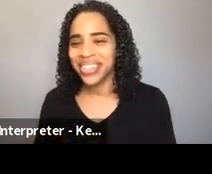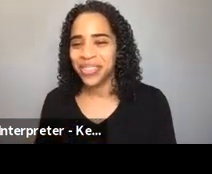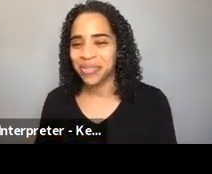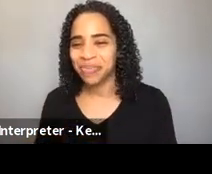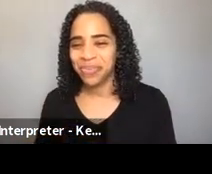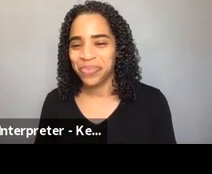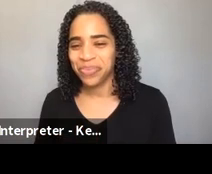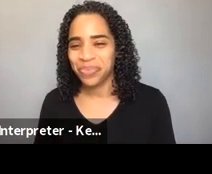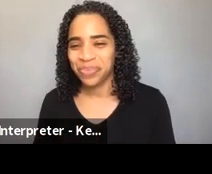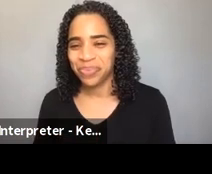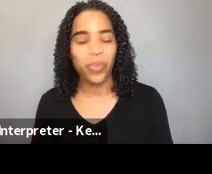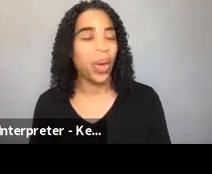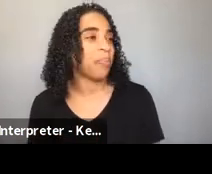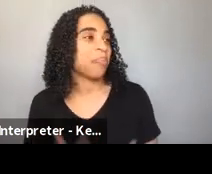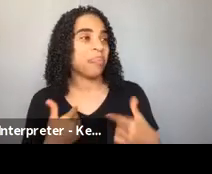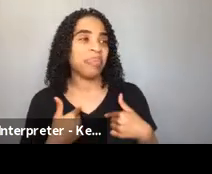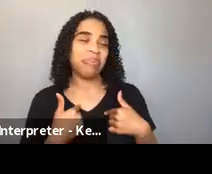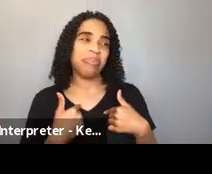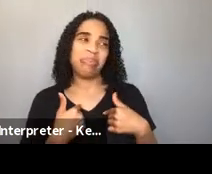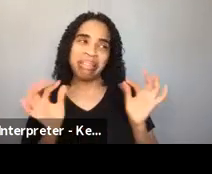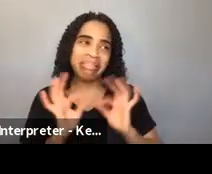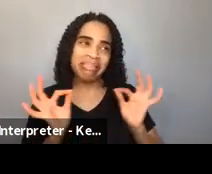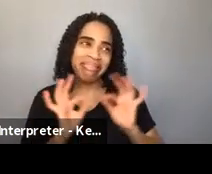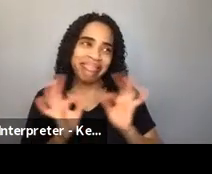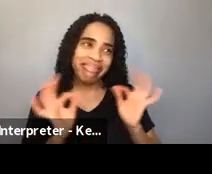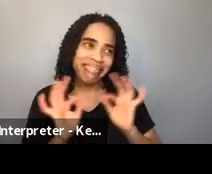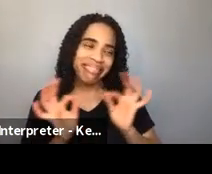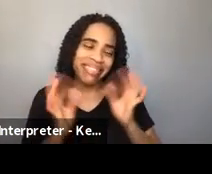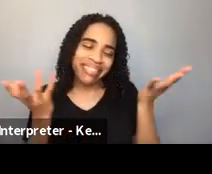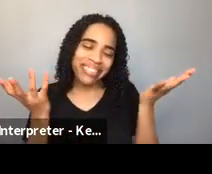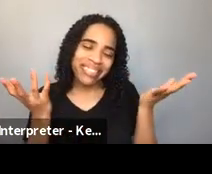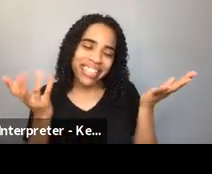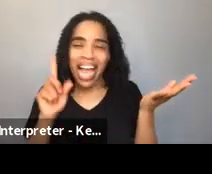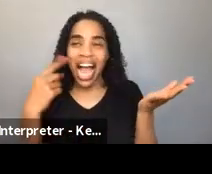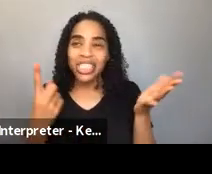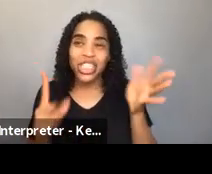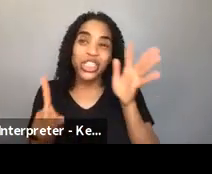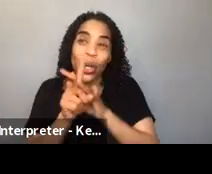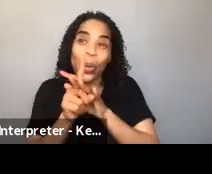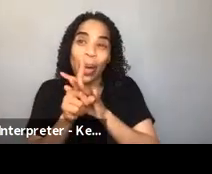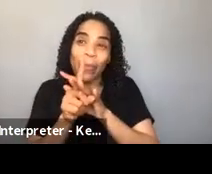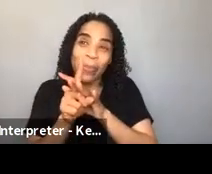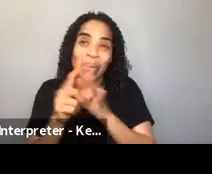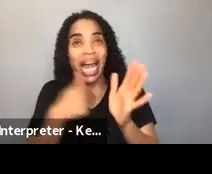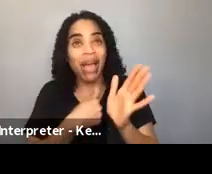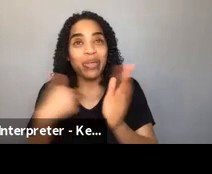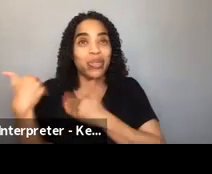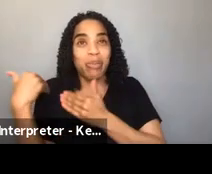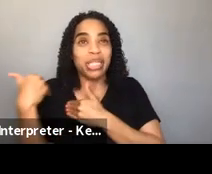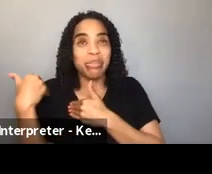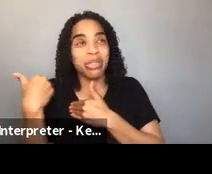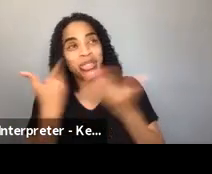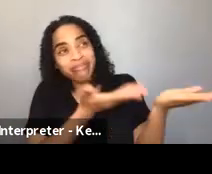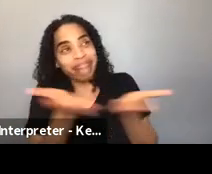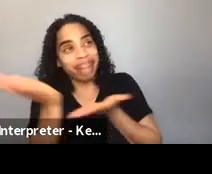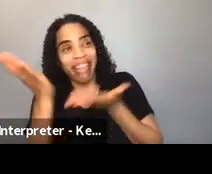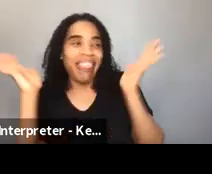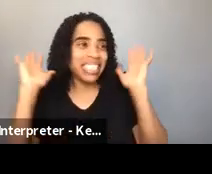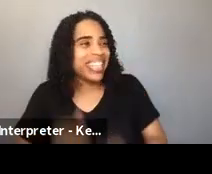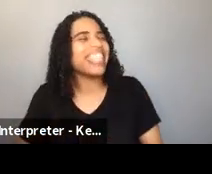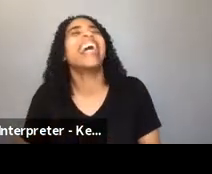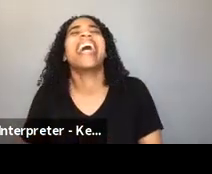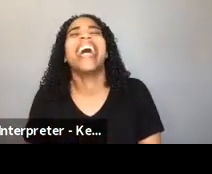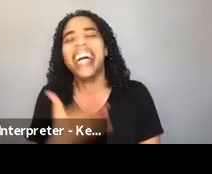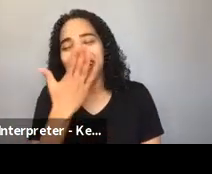Well, I didn't do a heck of a lot. just showed up and they said, you're on. So thank you